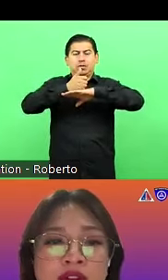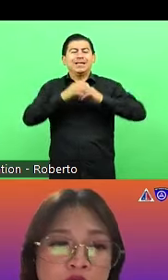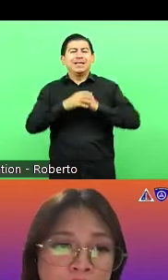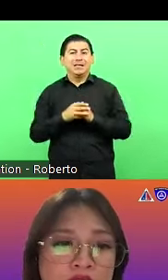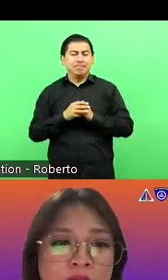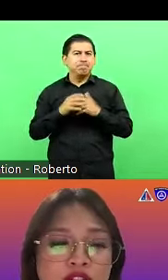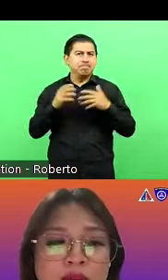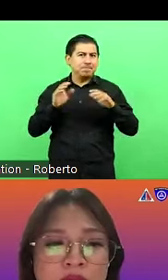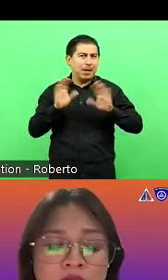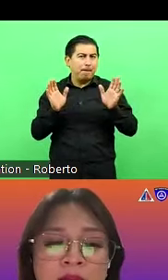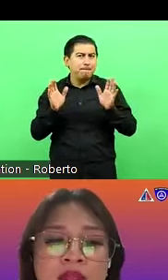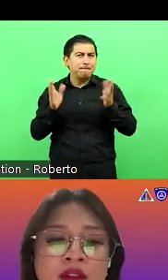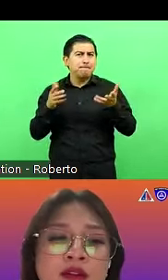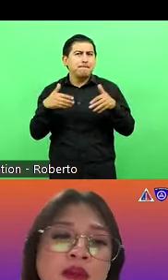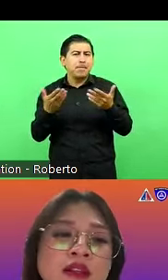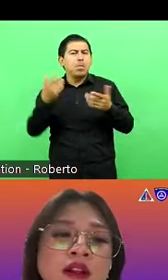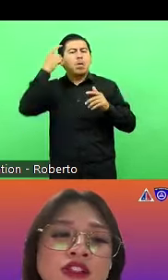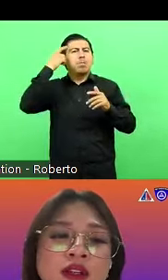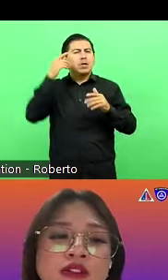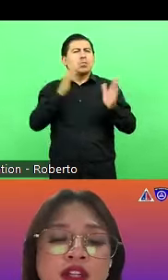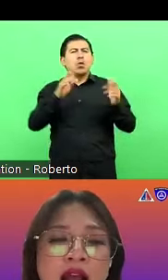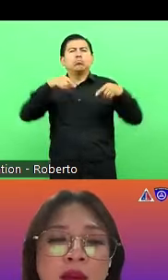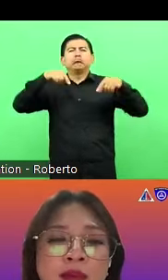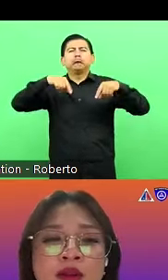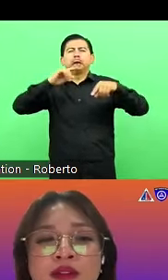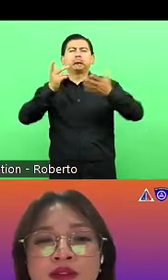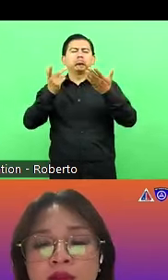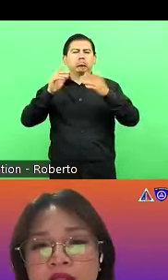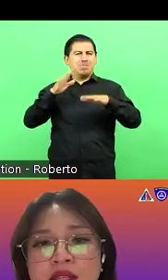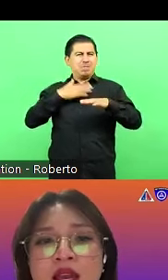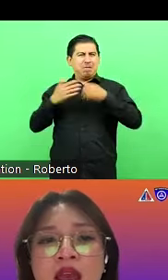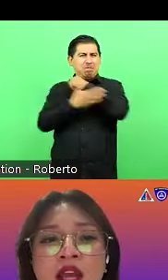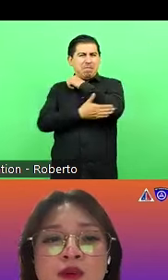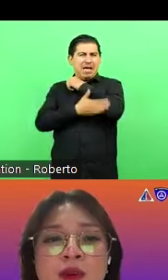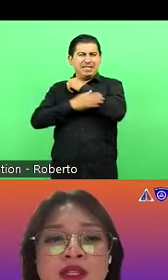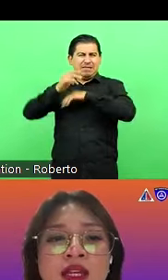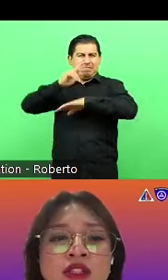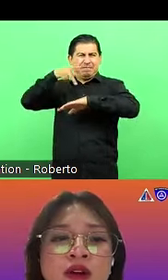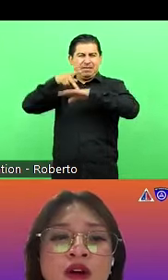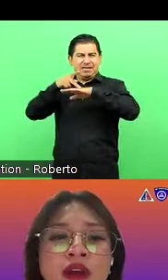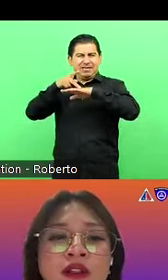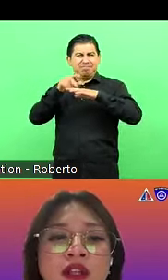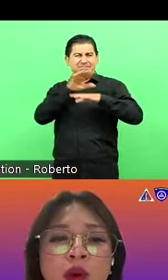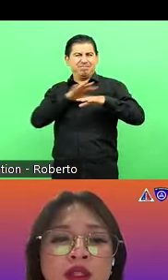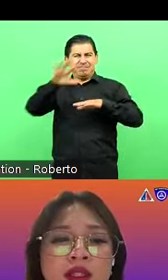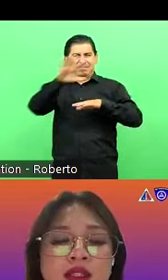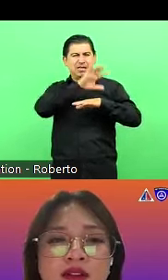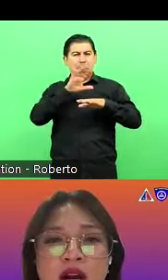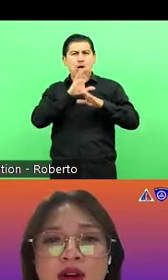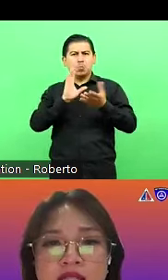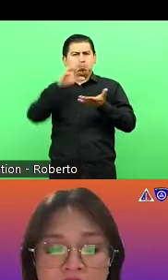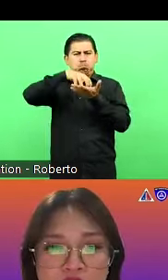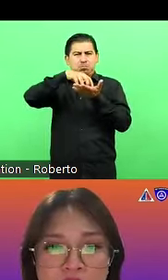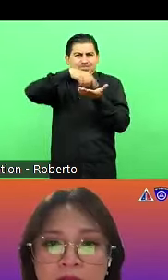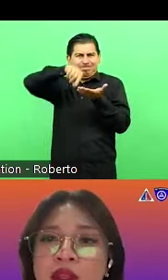region of Metro Manila, to be the knowledge industry capital of the Philippines, and to be the center of health and wellness of